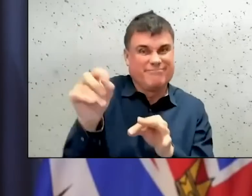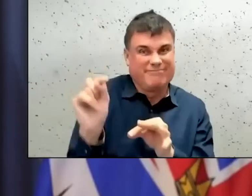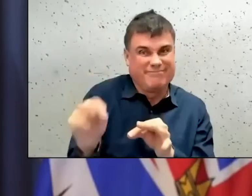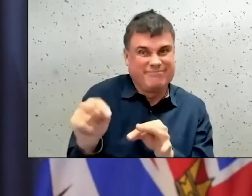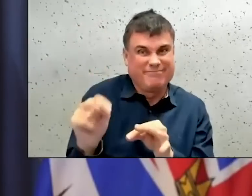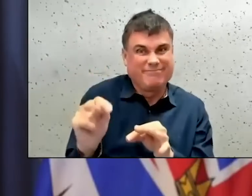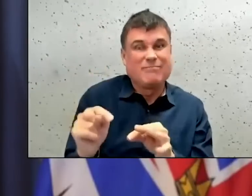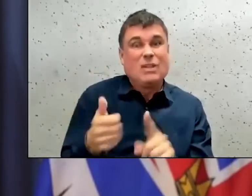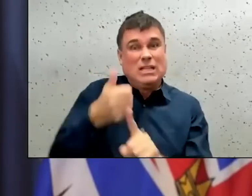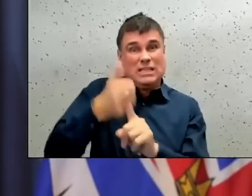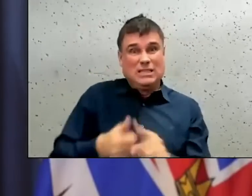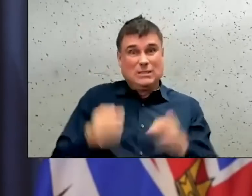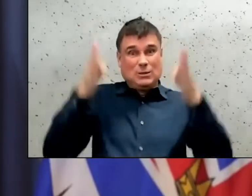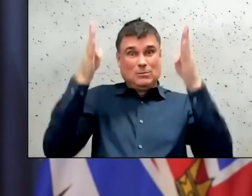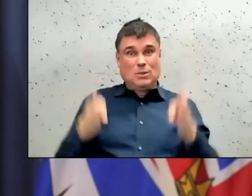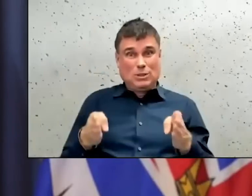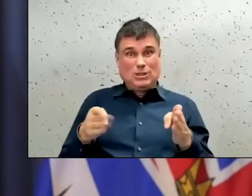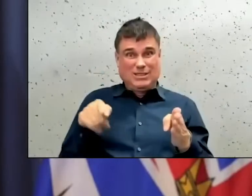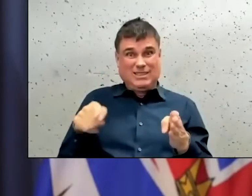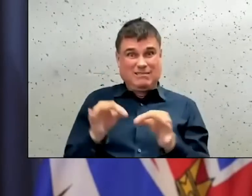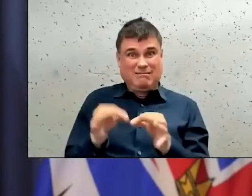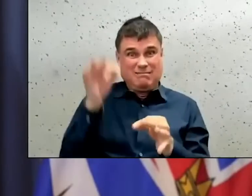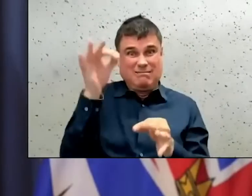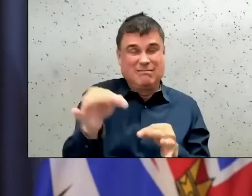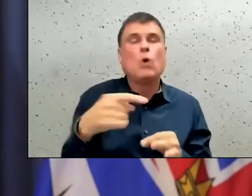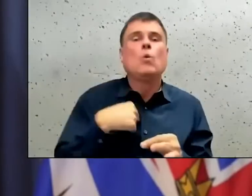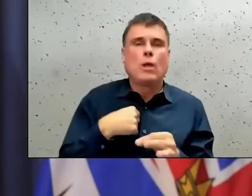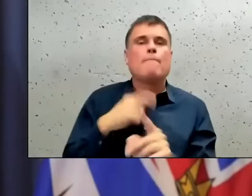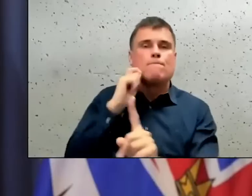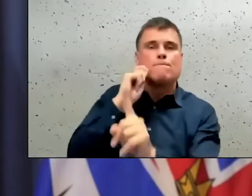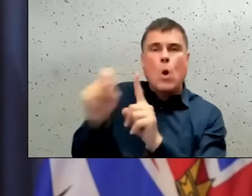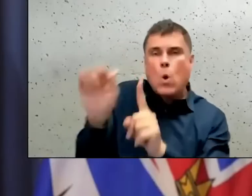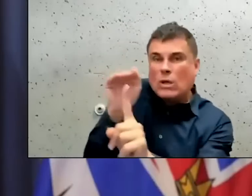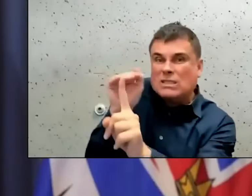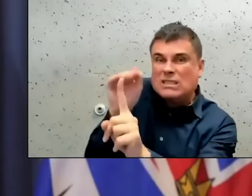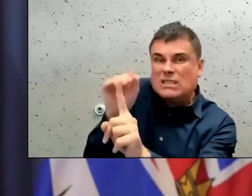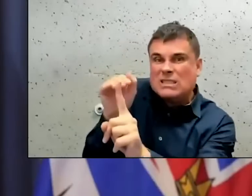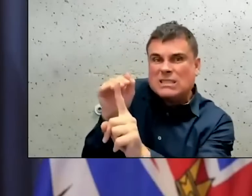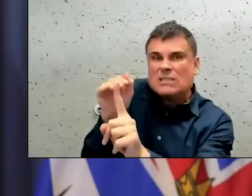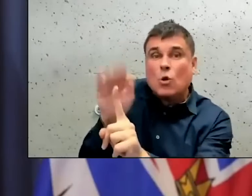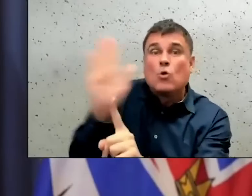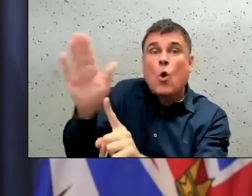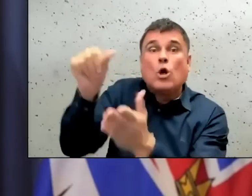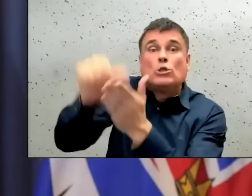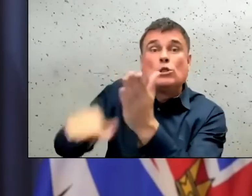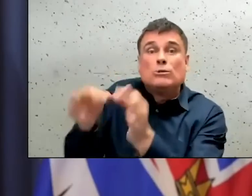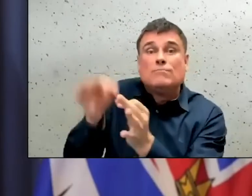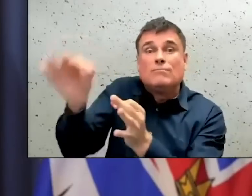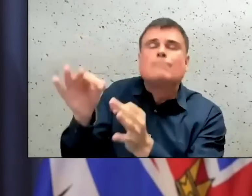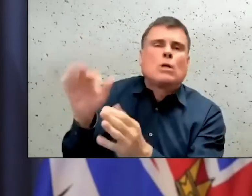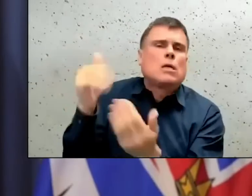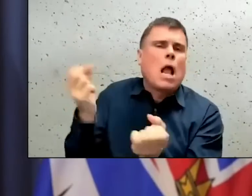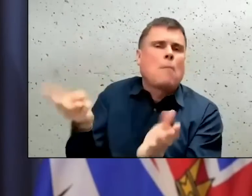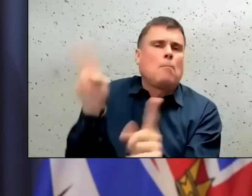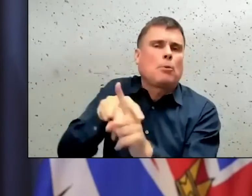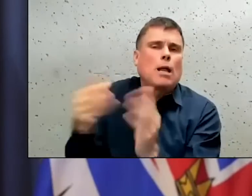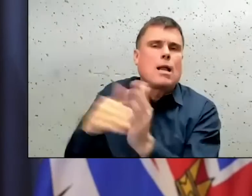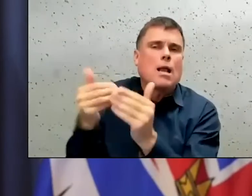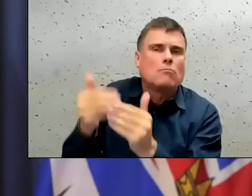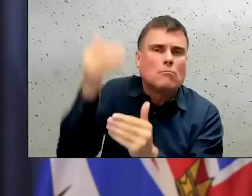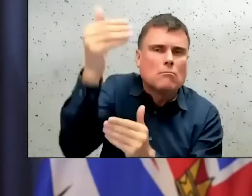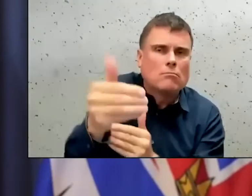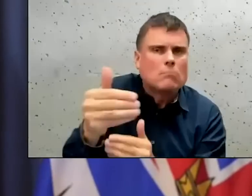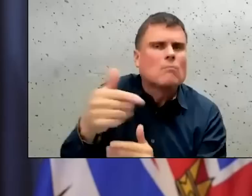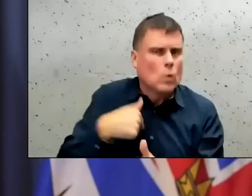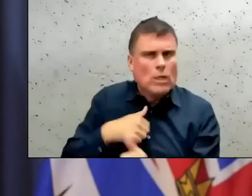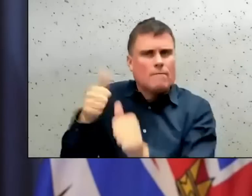will be called to rebook their surgery. That has always been our commitment, and will continue to be a commitment that is